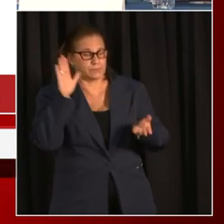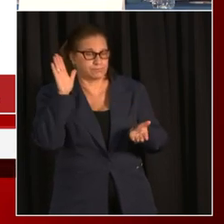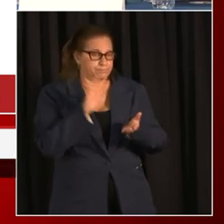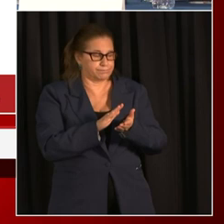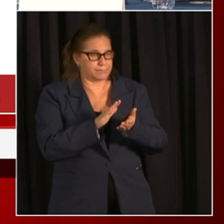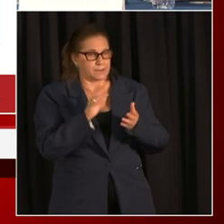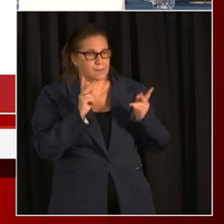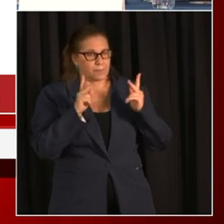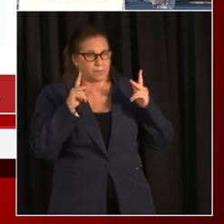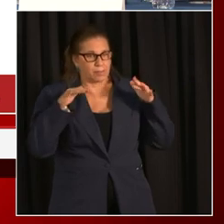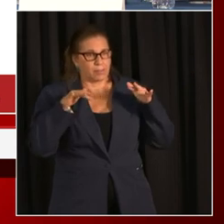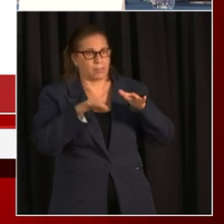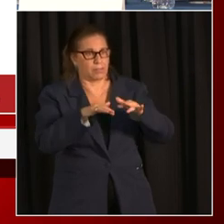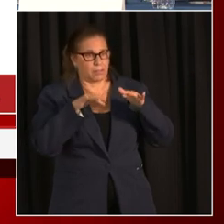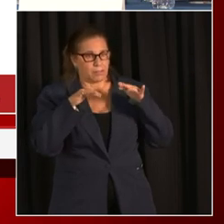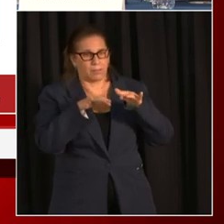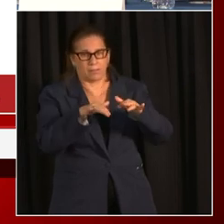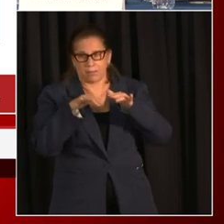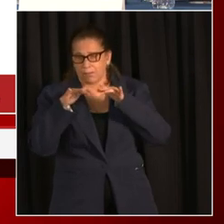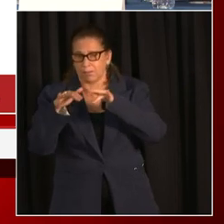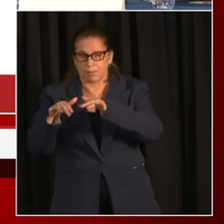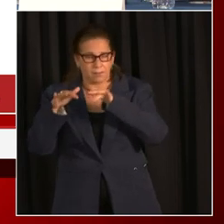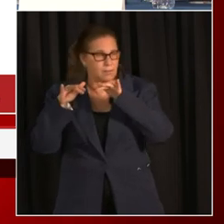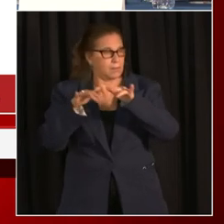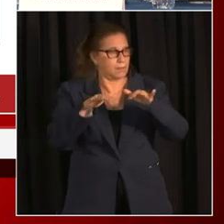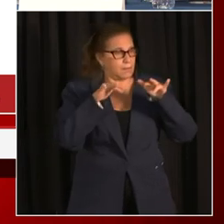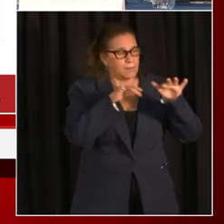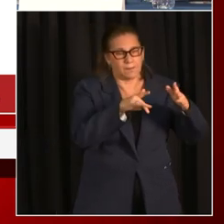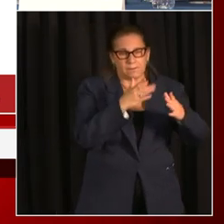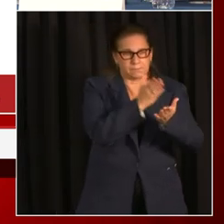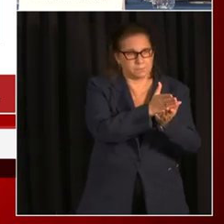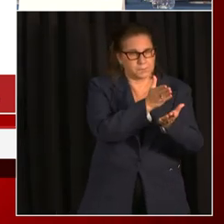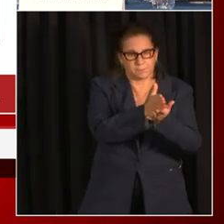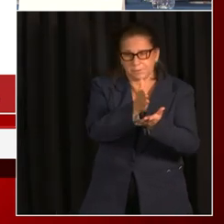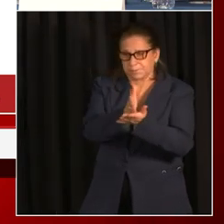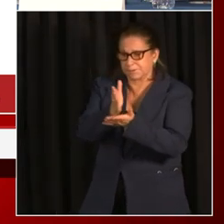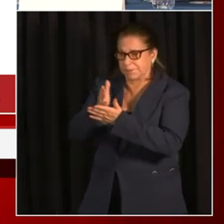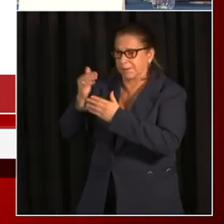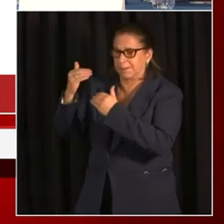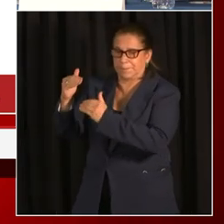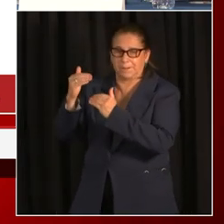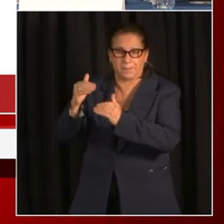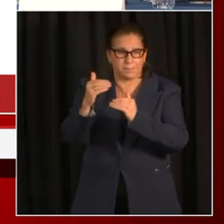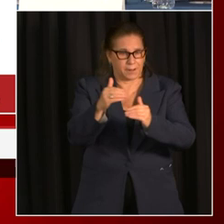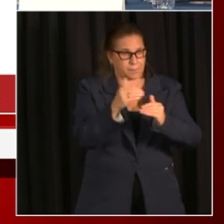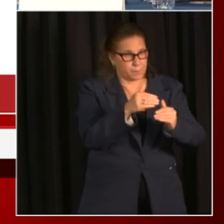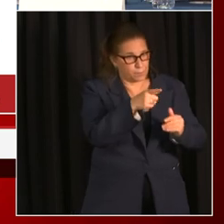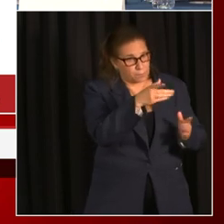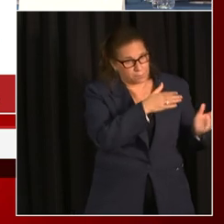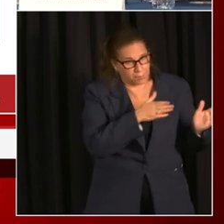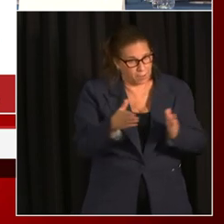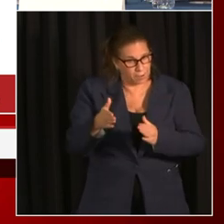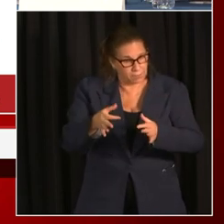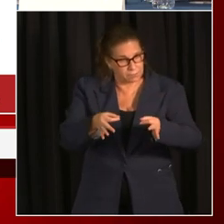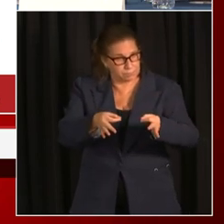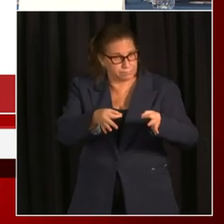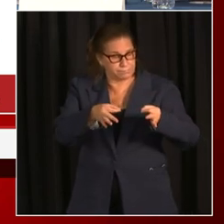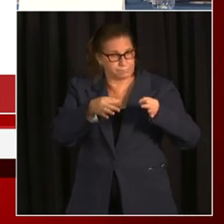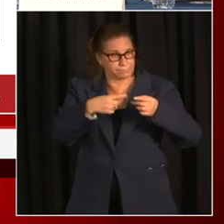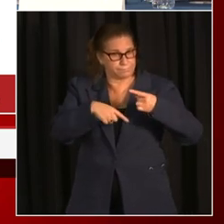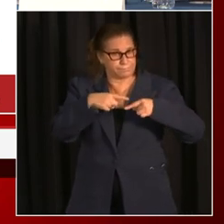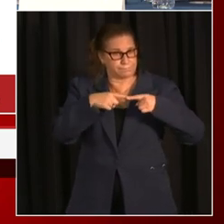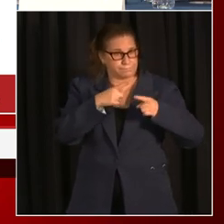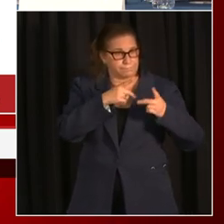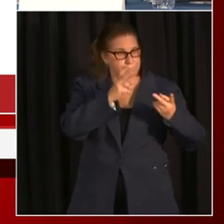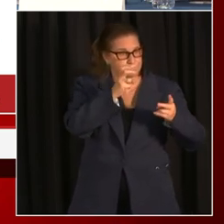large events or restricting people from eating indoors? Again, are you anywhere near going backwards in